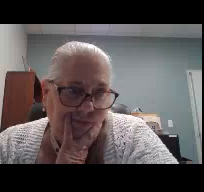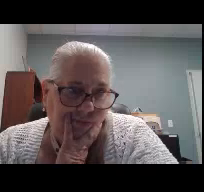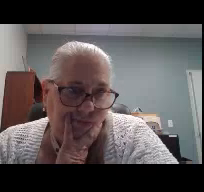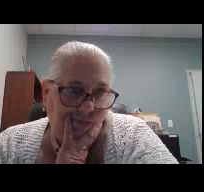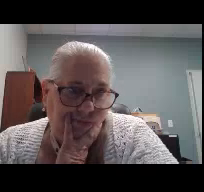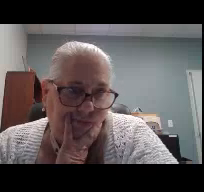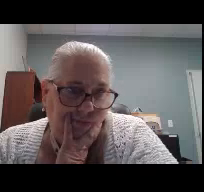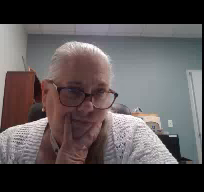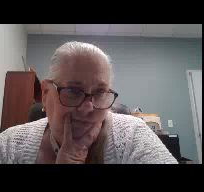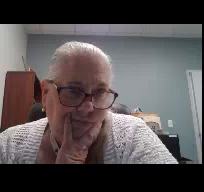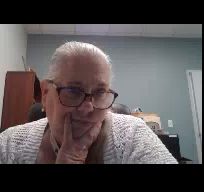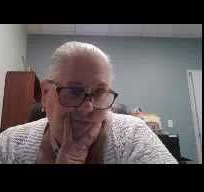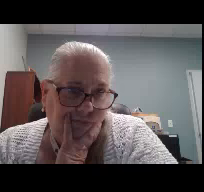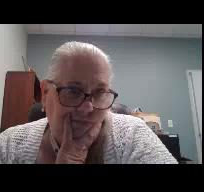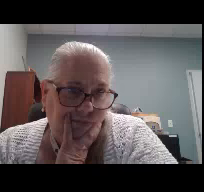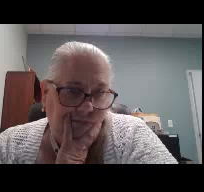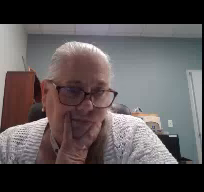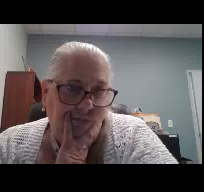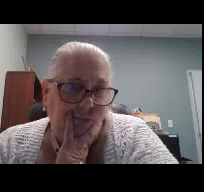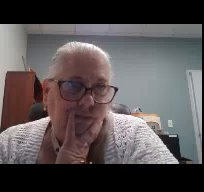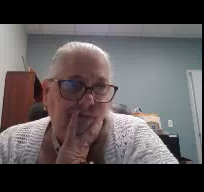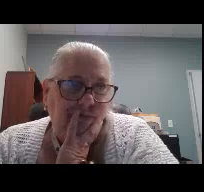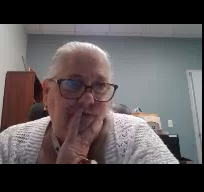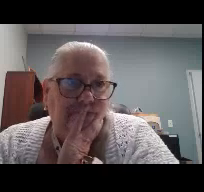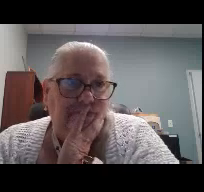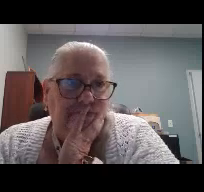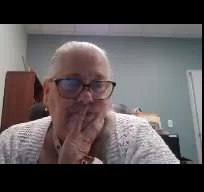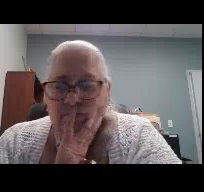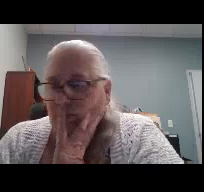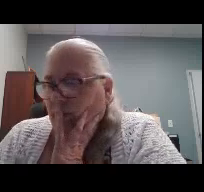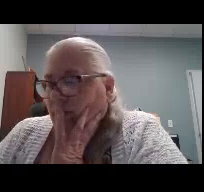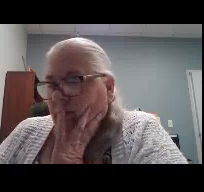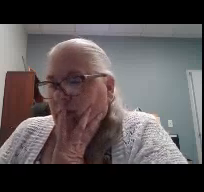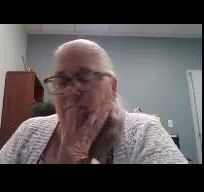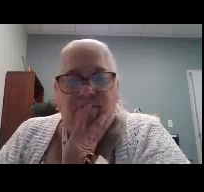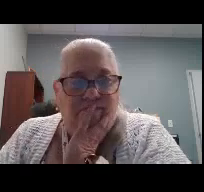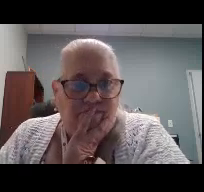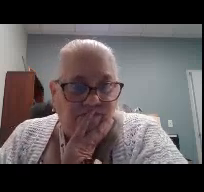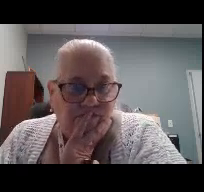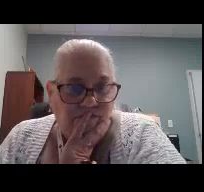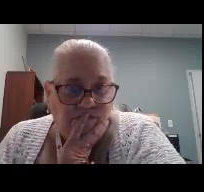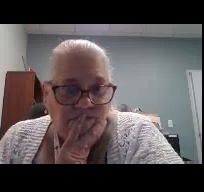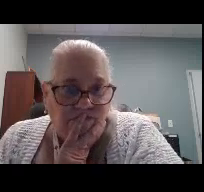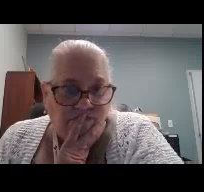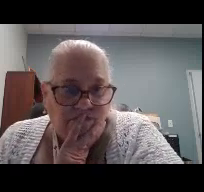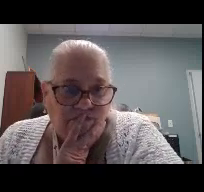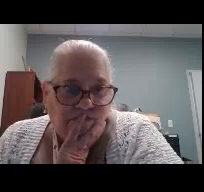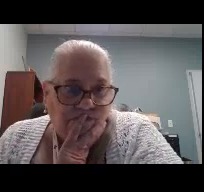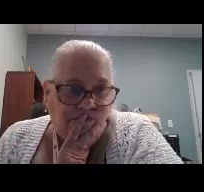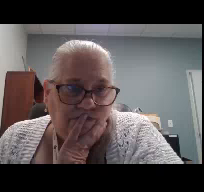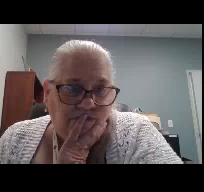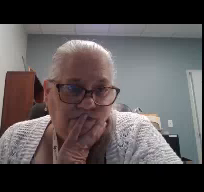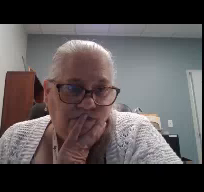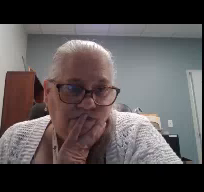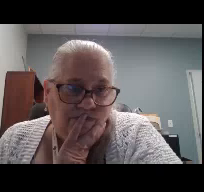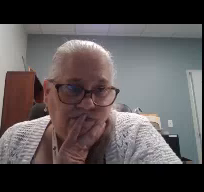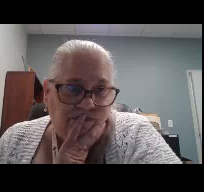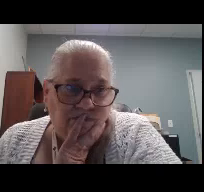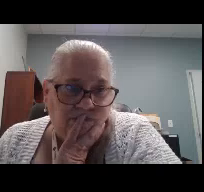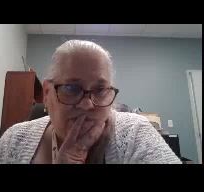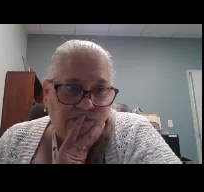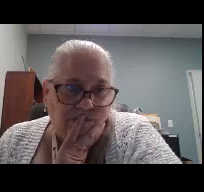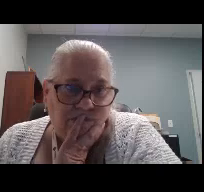the 17. Yeah, this one. So this is a new training that they have added, fraud awareness training for AmeriCorps grantees. It's